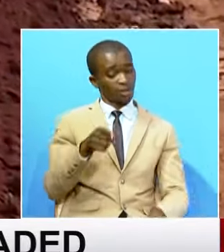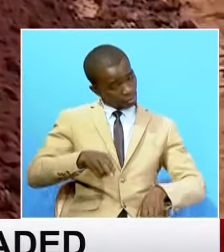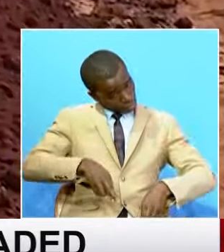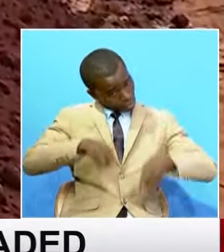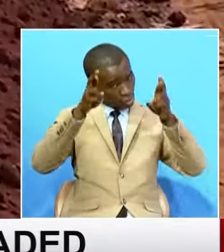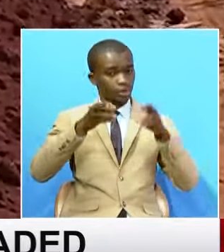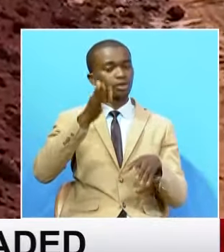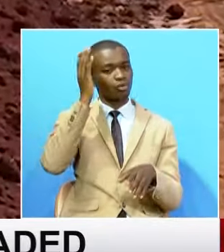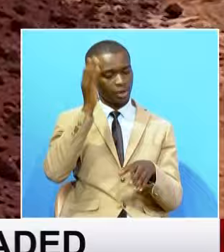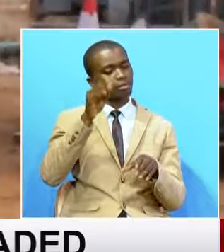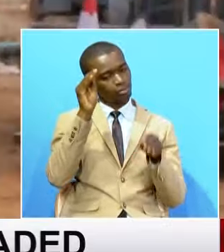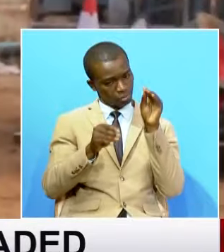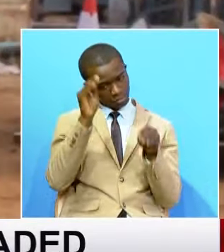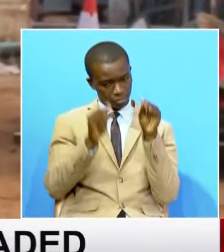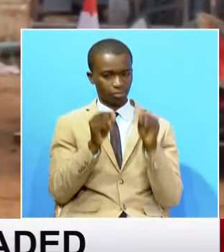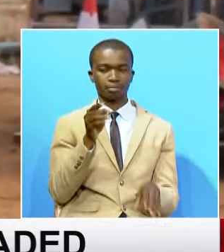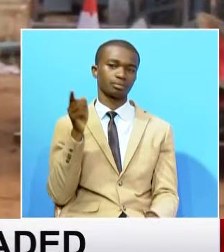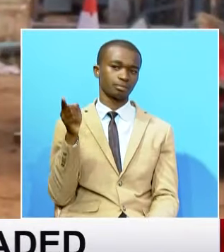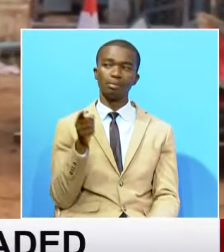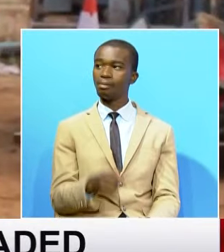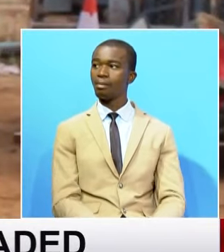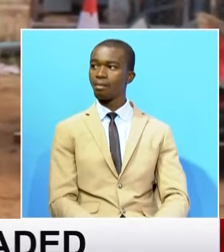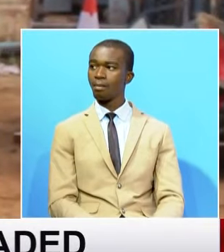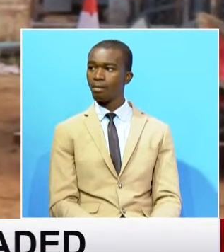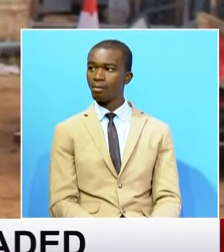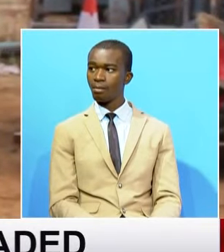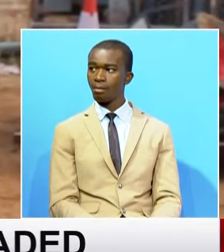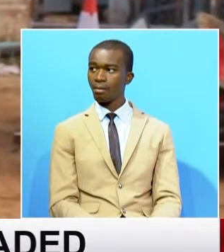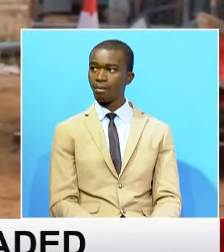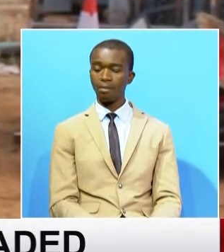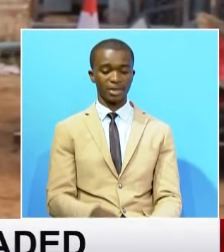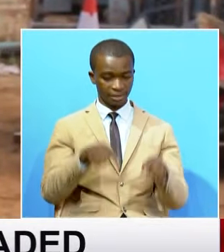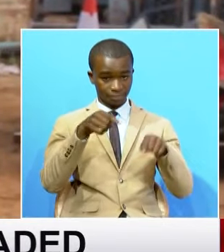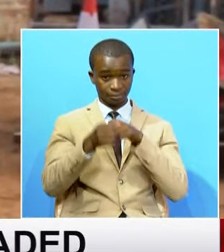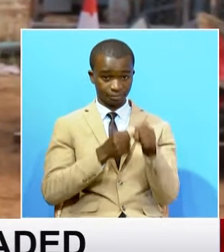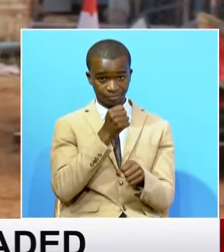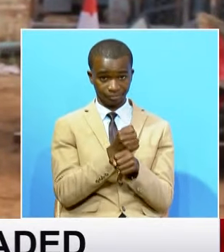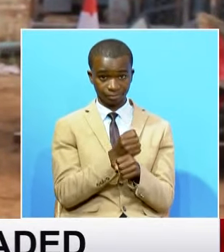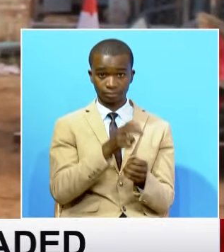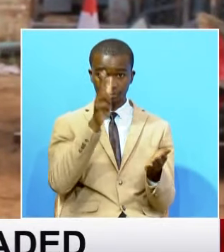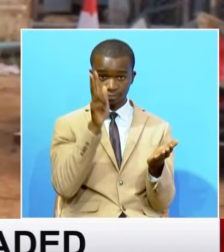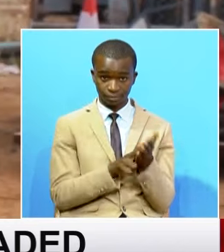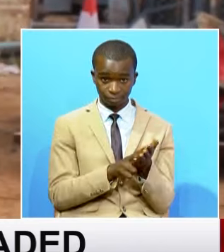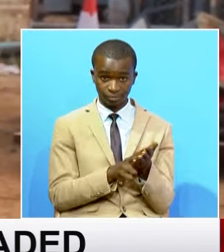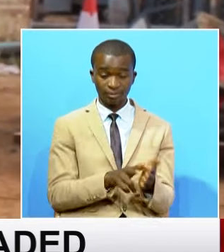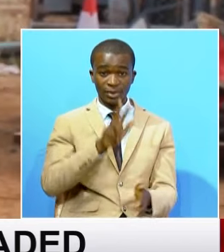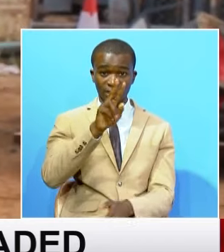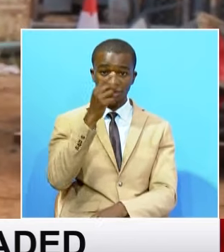first to be worked on. On this year, we have signed an MOU of